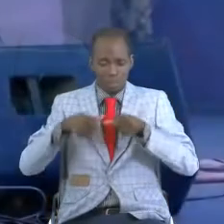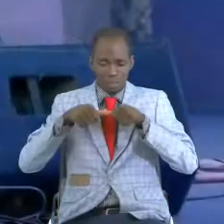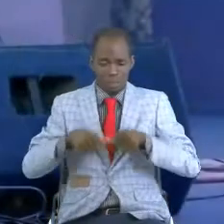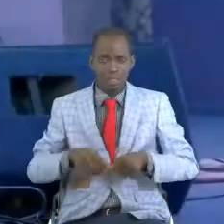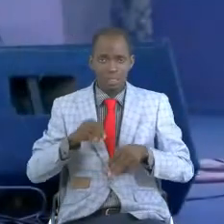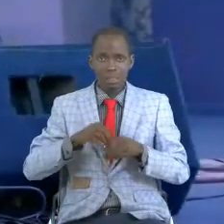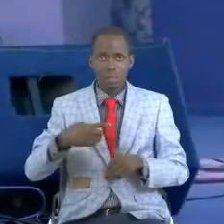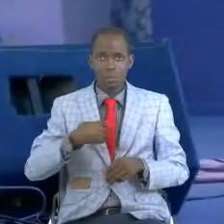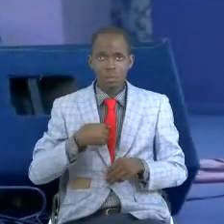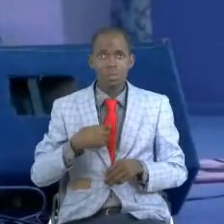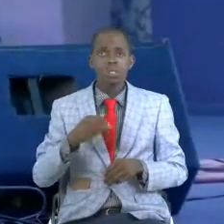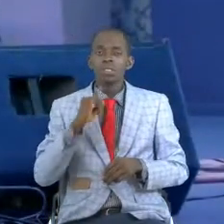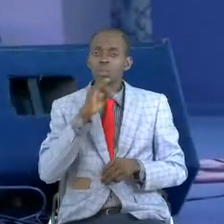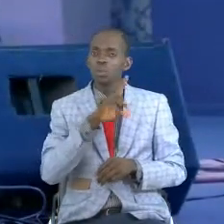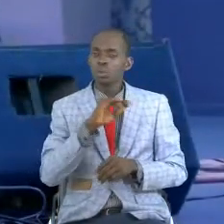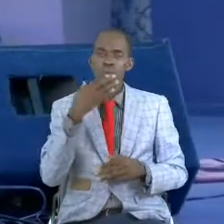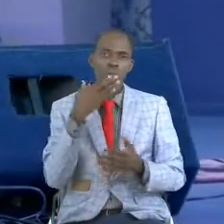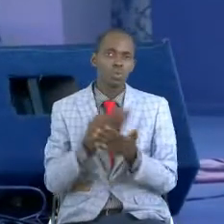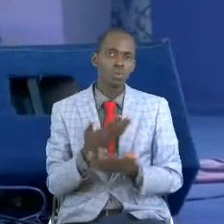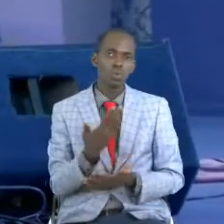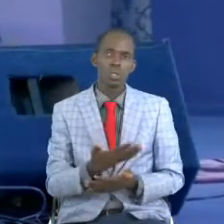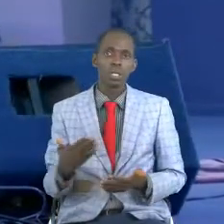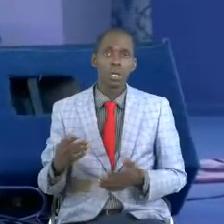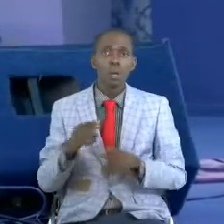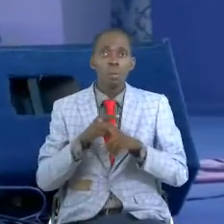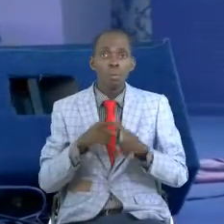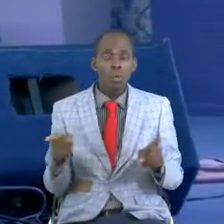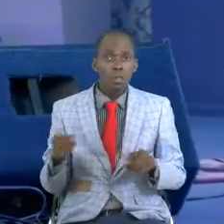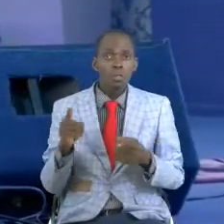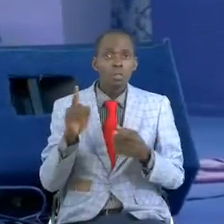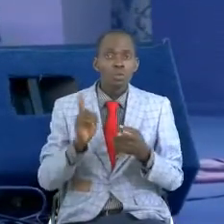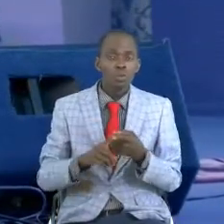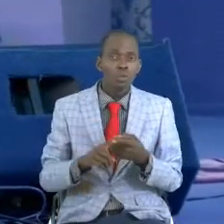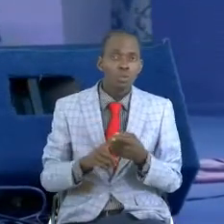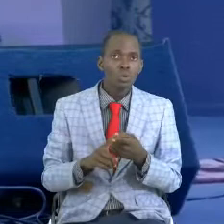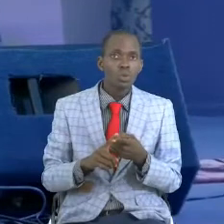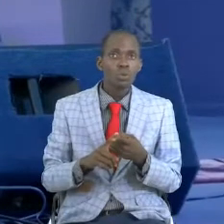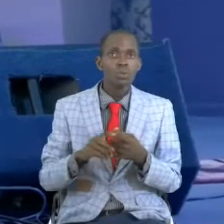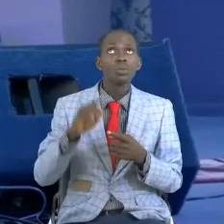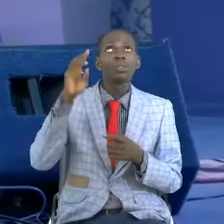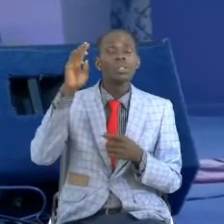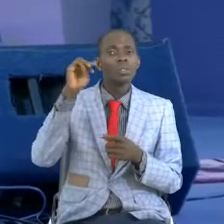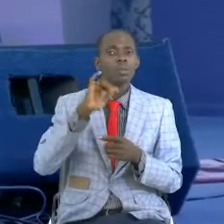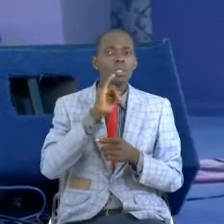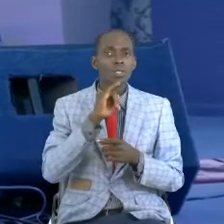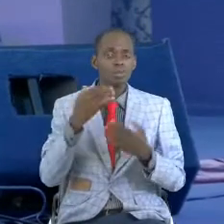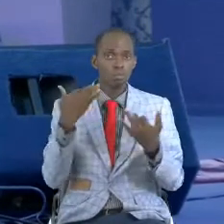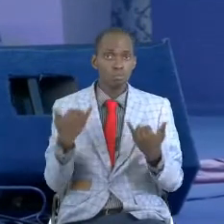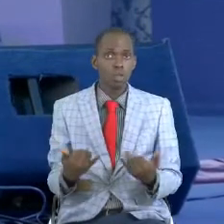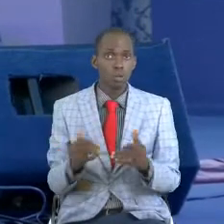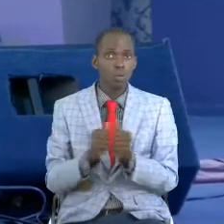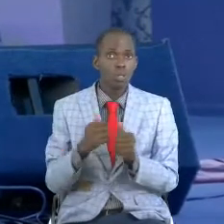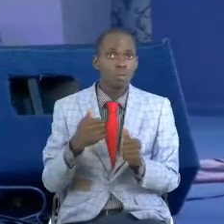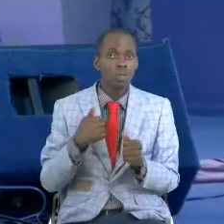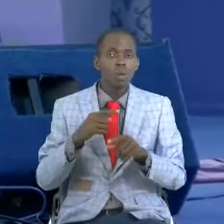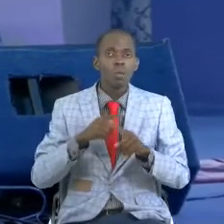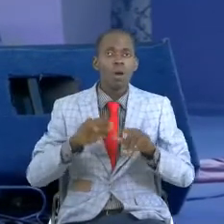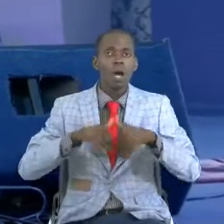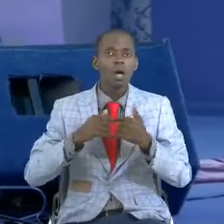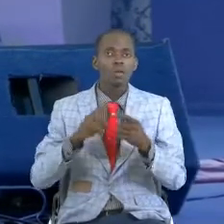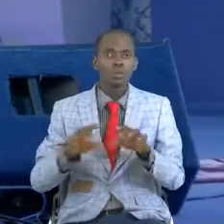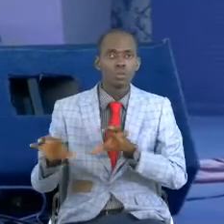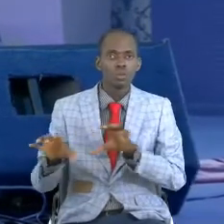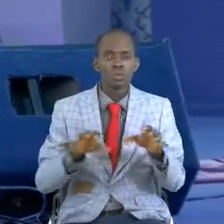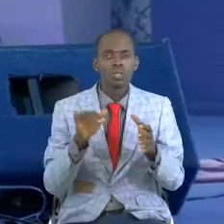good thing, but the will is present with me, but how to perform that which